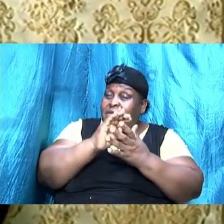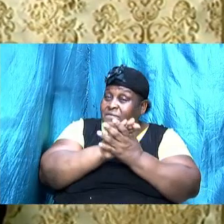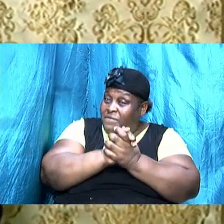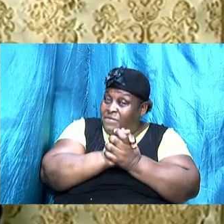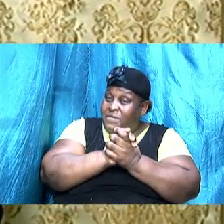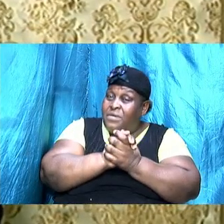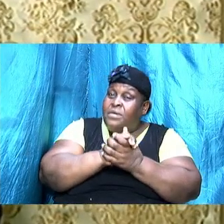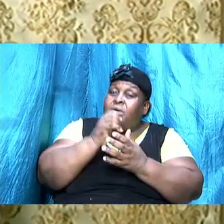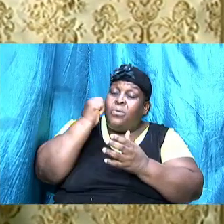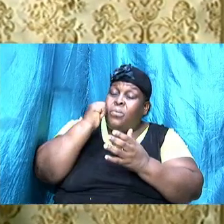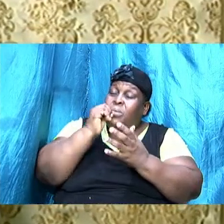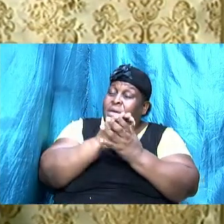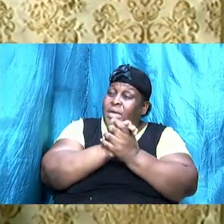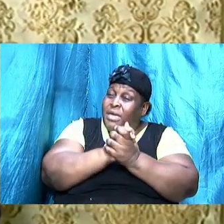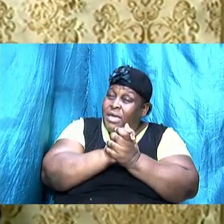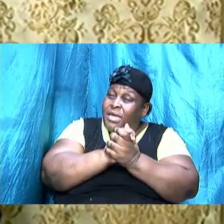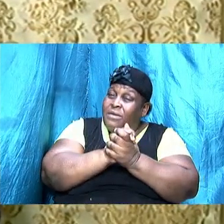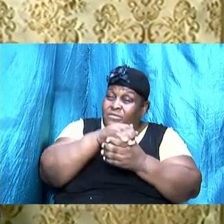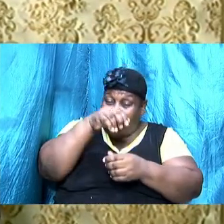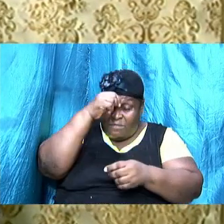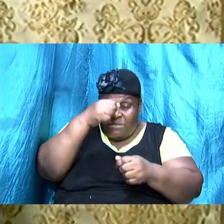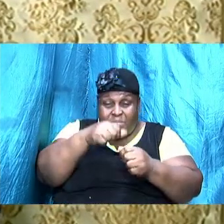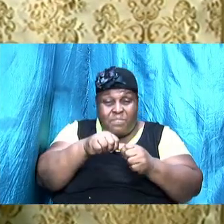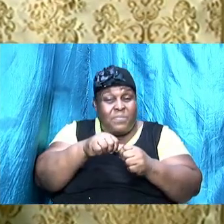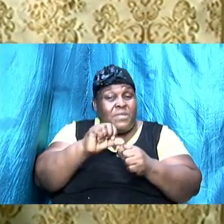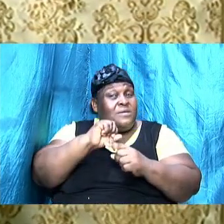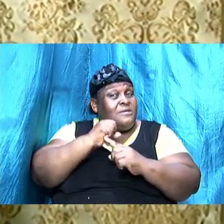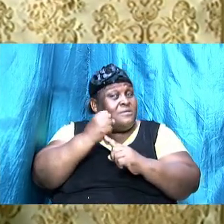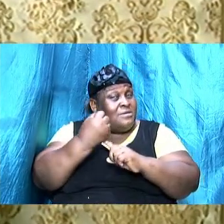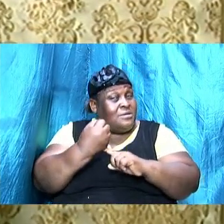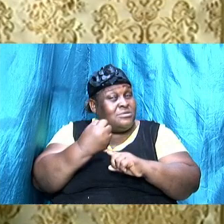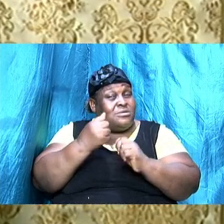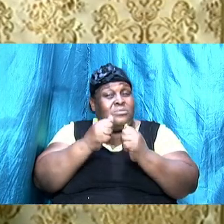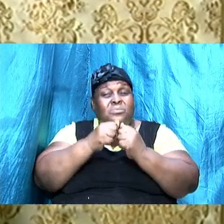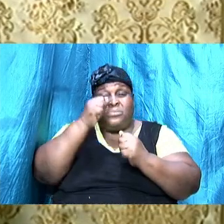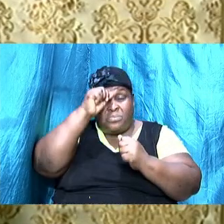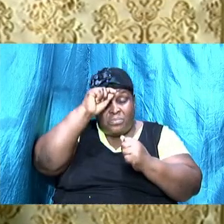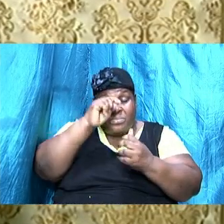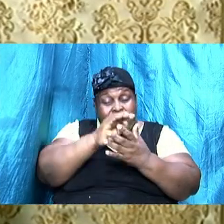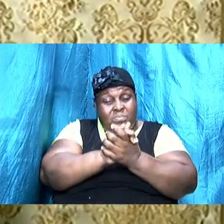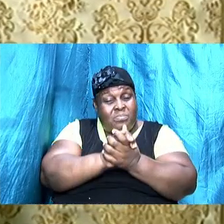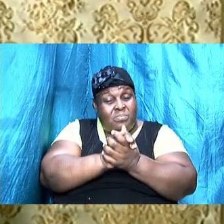dealt with over the last couple of years. And look at the results that